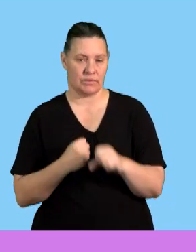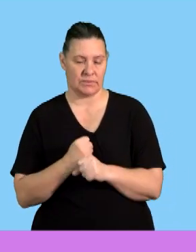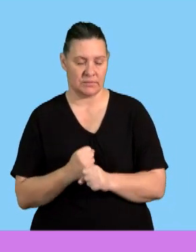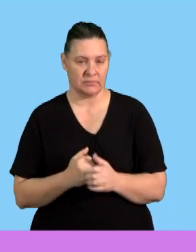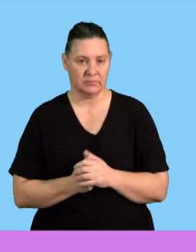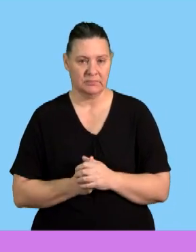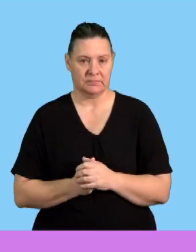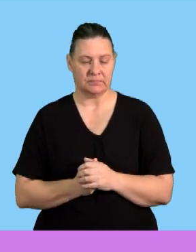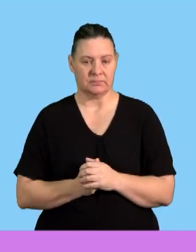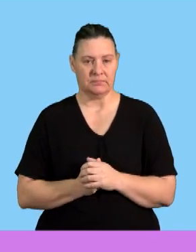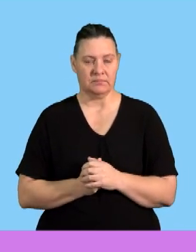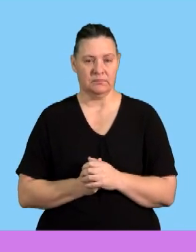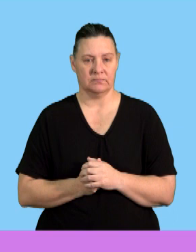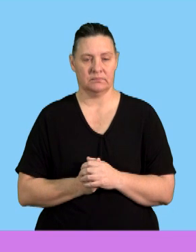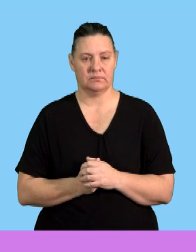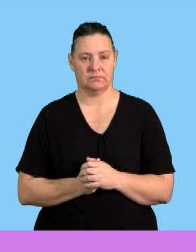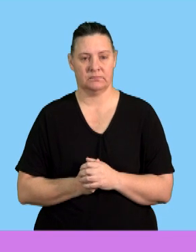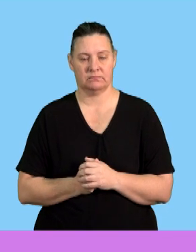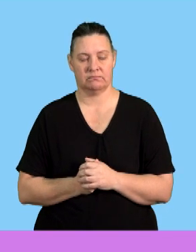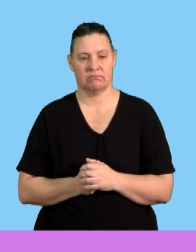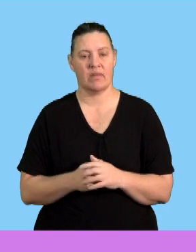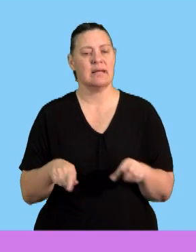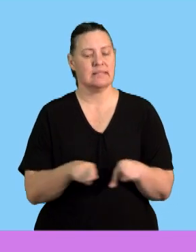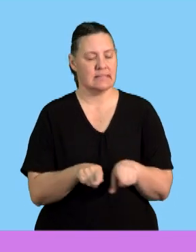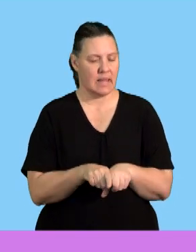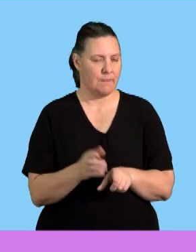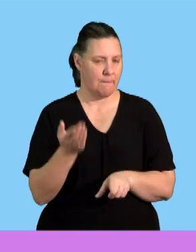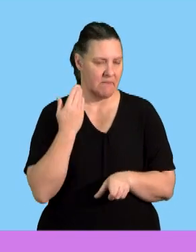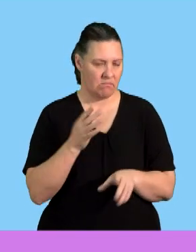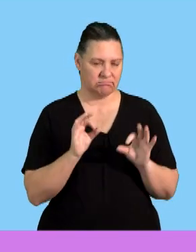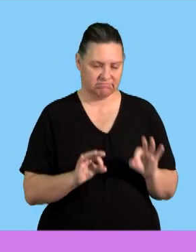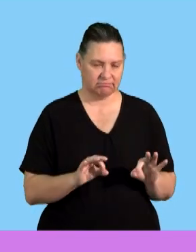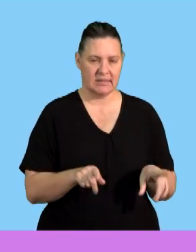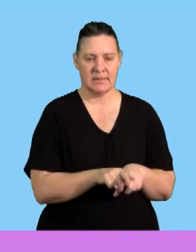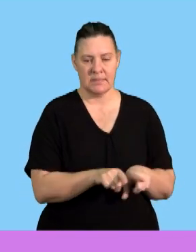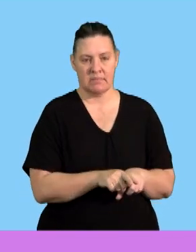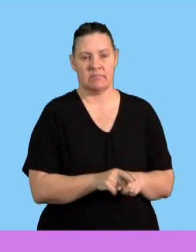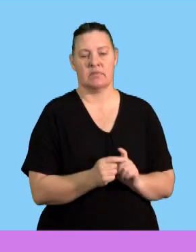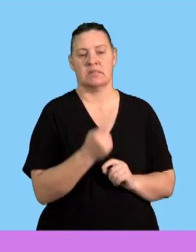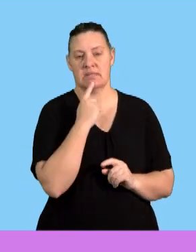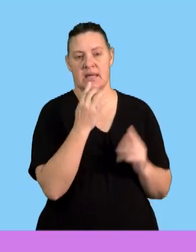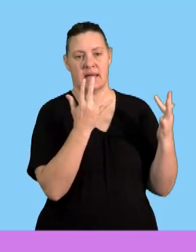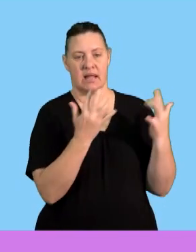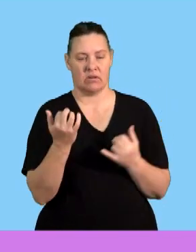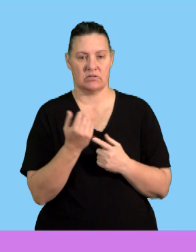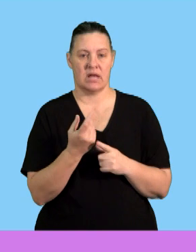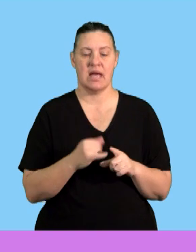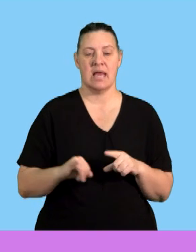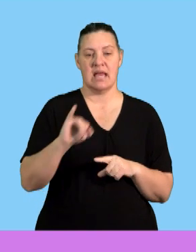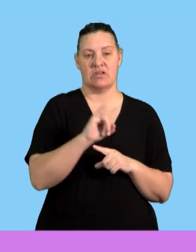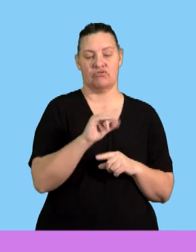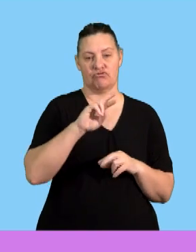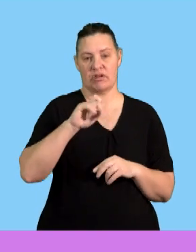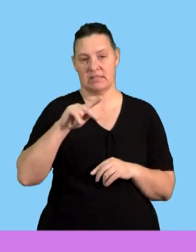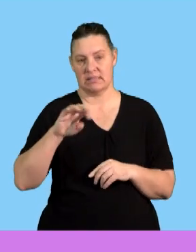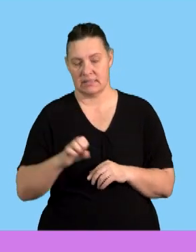years. So it will work exactly the same as the first one, where we need to calculate our interest rate